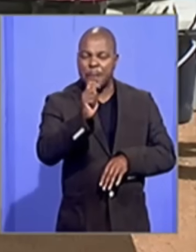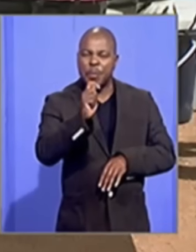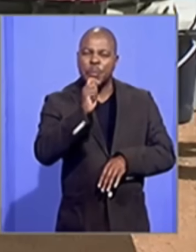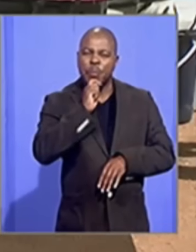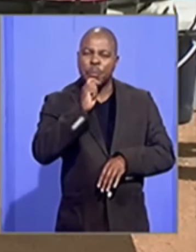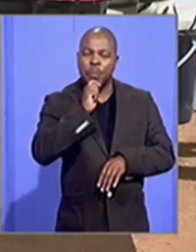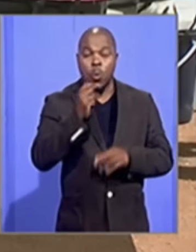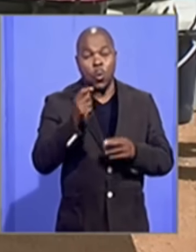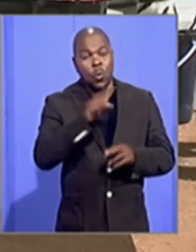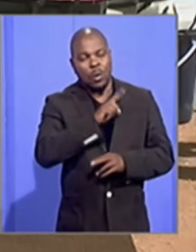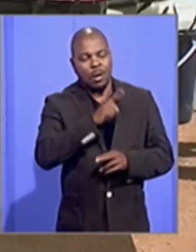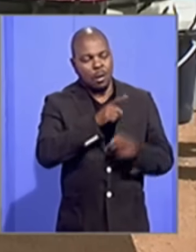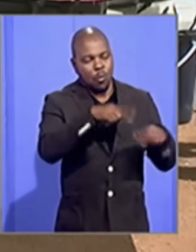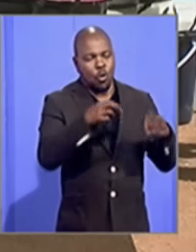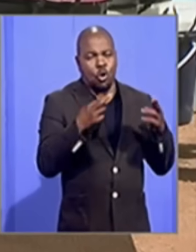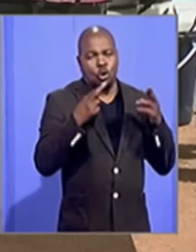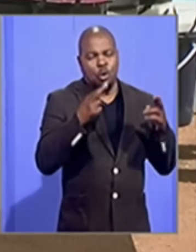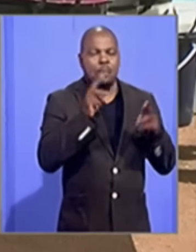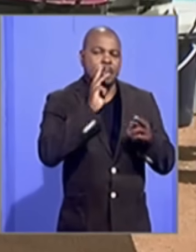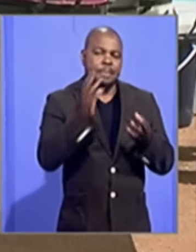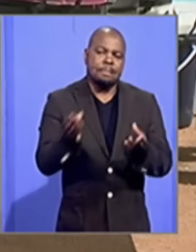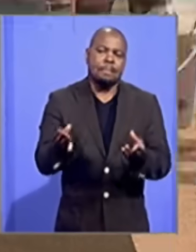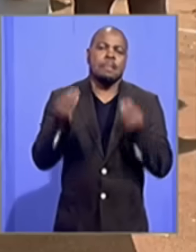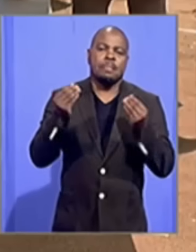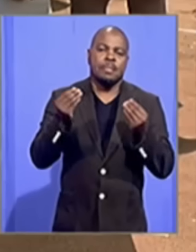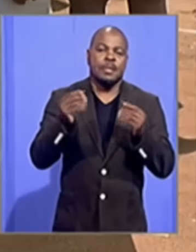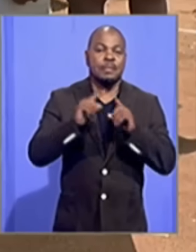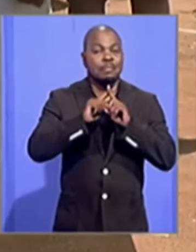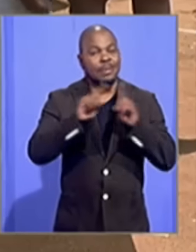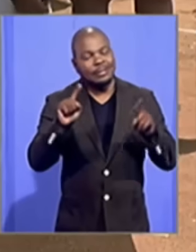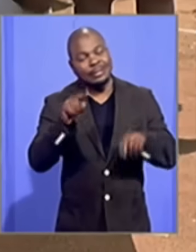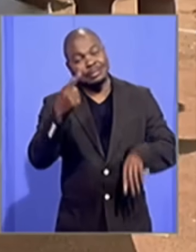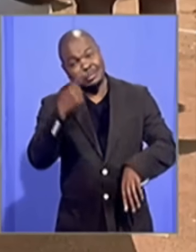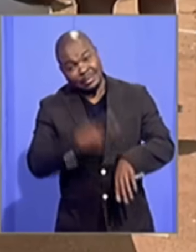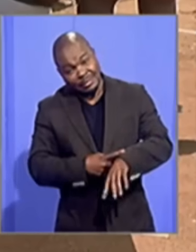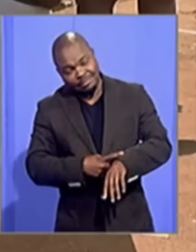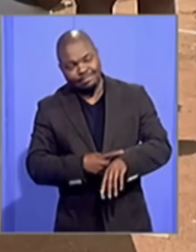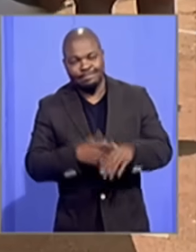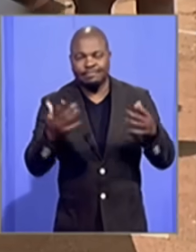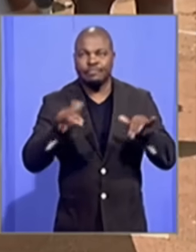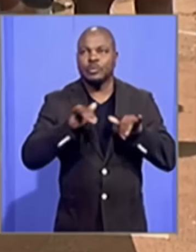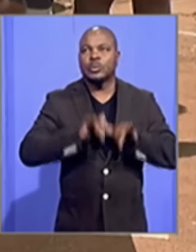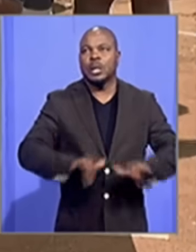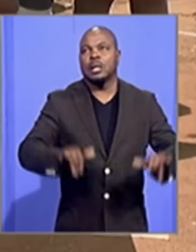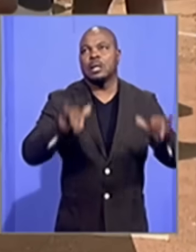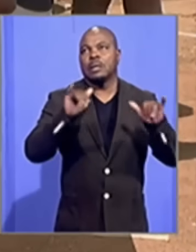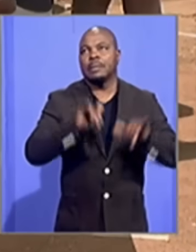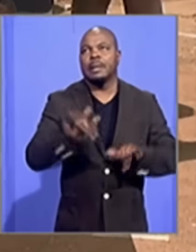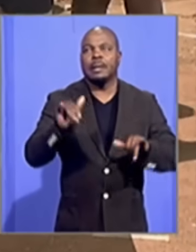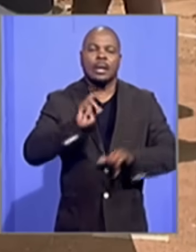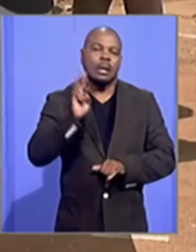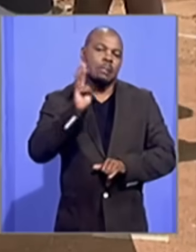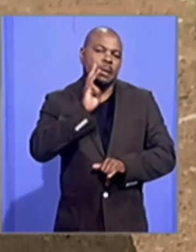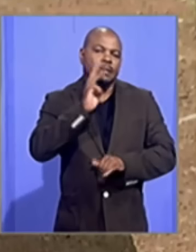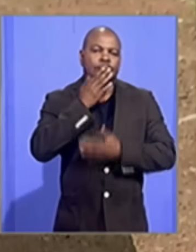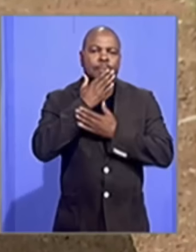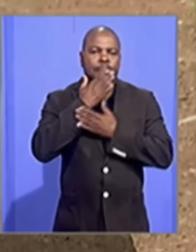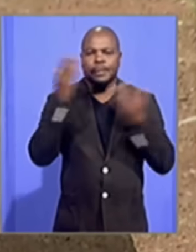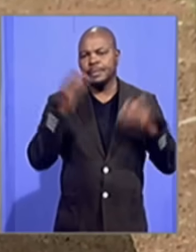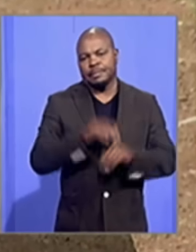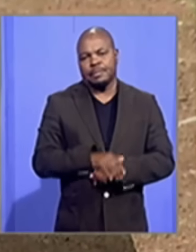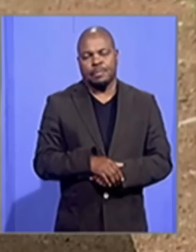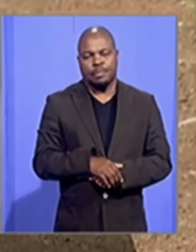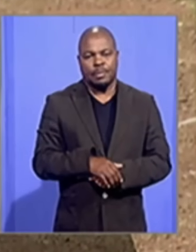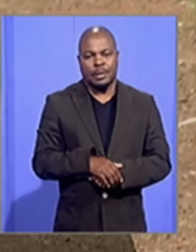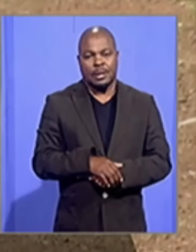tshepo ya hore ba tla fumana metsi empa ka matsatsi a mang ba ema jwalo ho senko ho tswa le mina ho